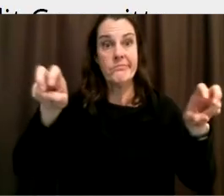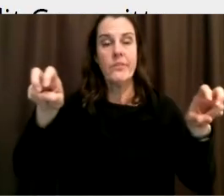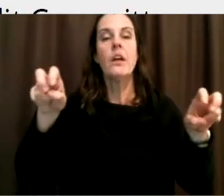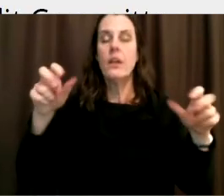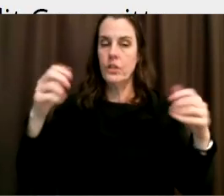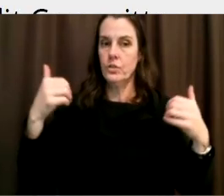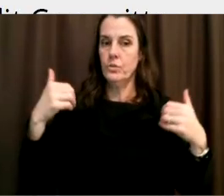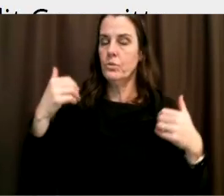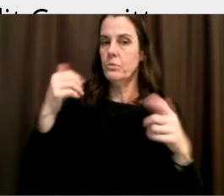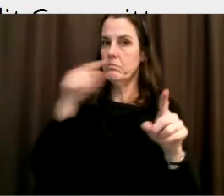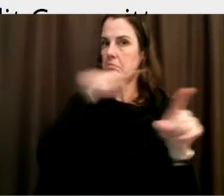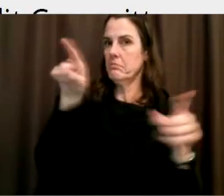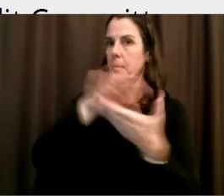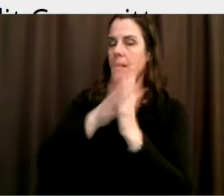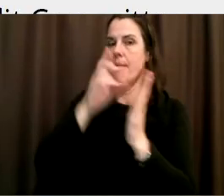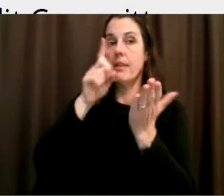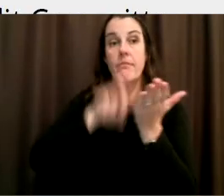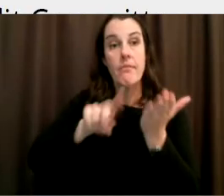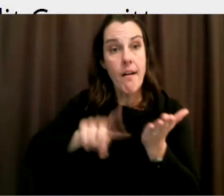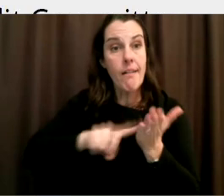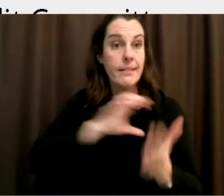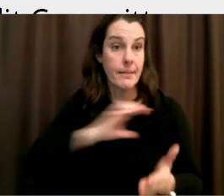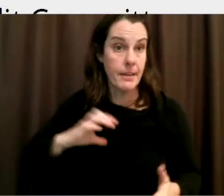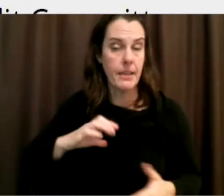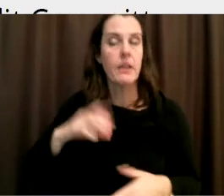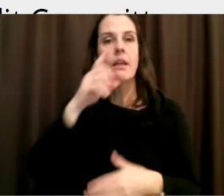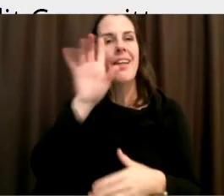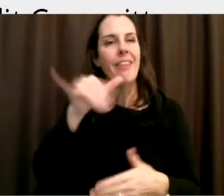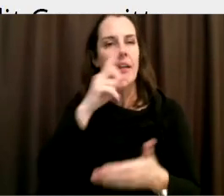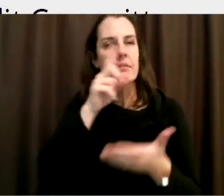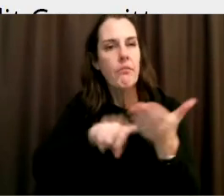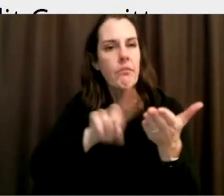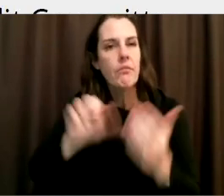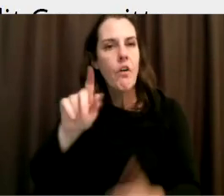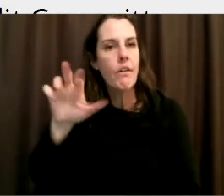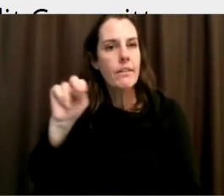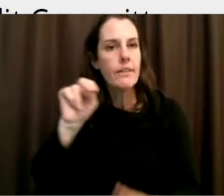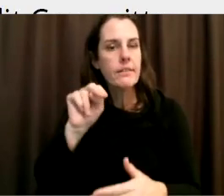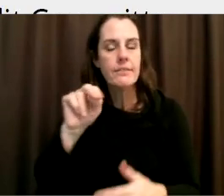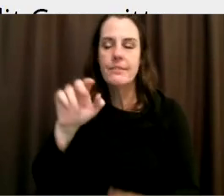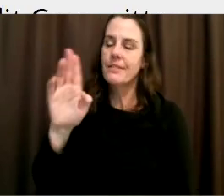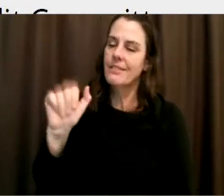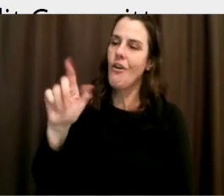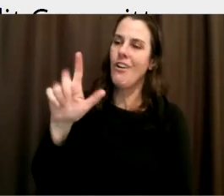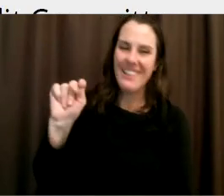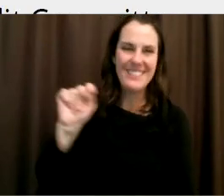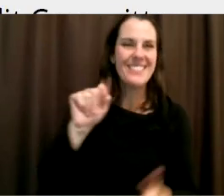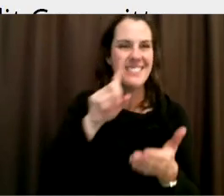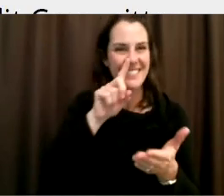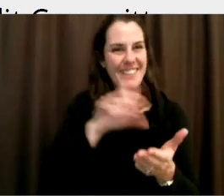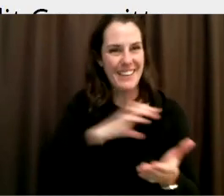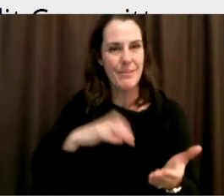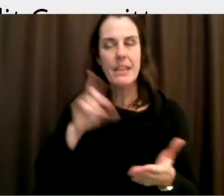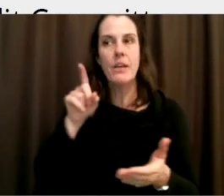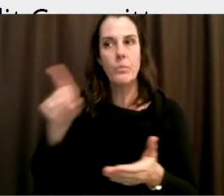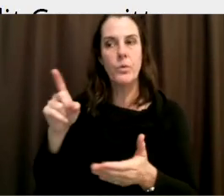organization's audit committee. So the audit committee is going to be tasked with coordinating the hiring of the auditor, and they're